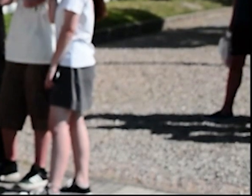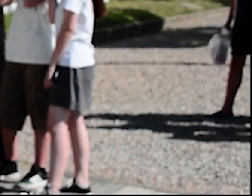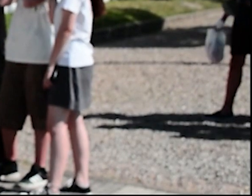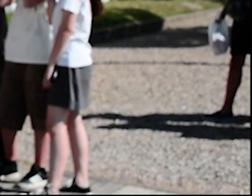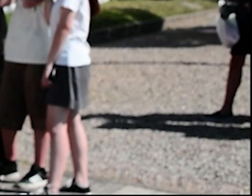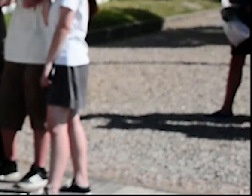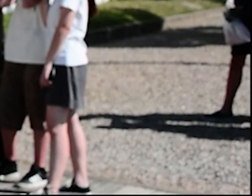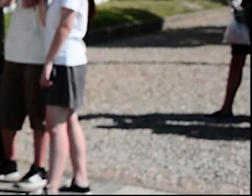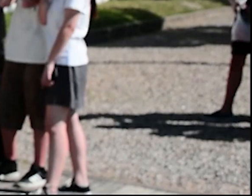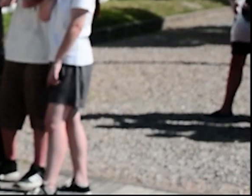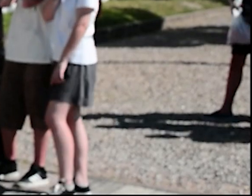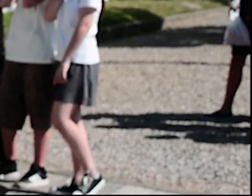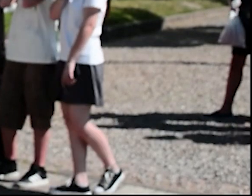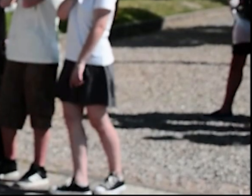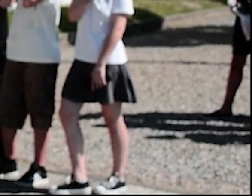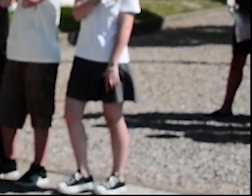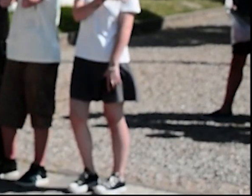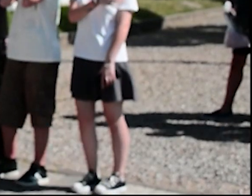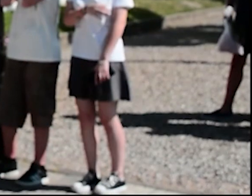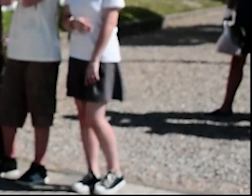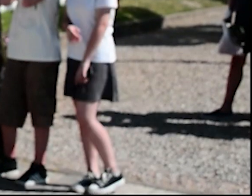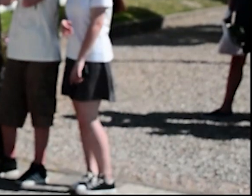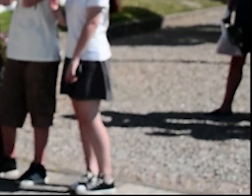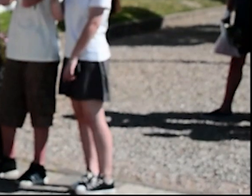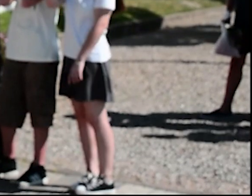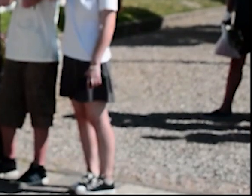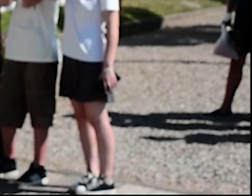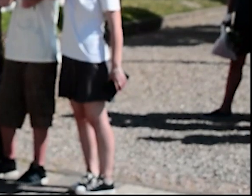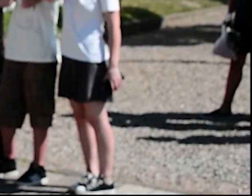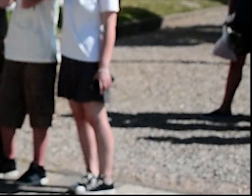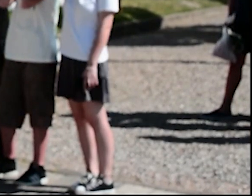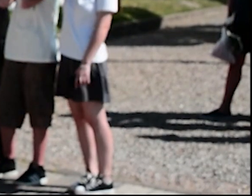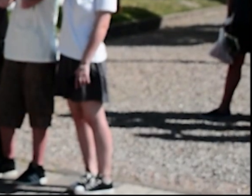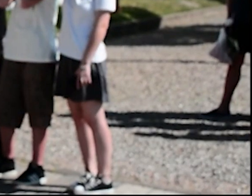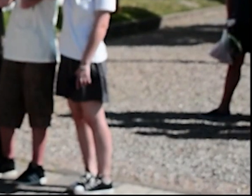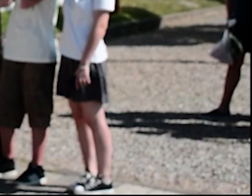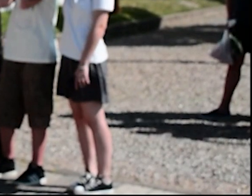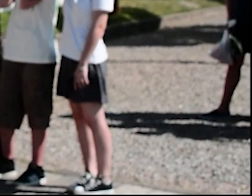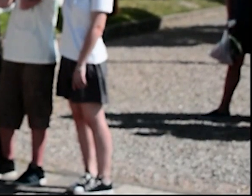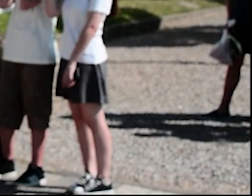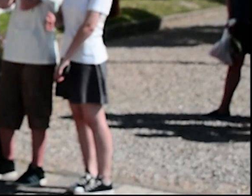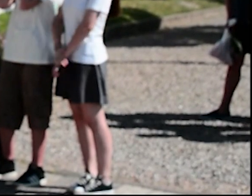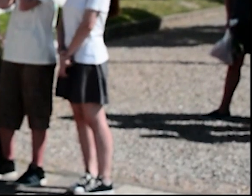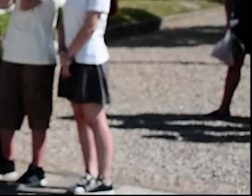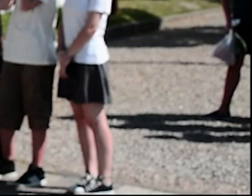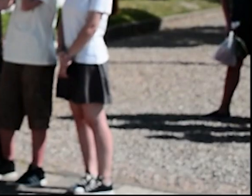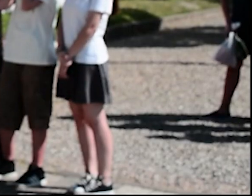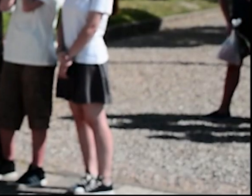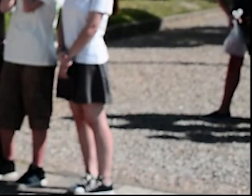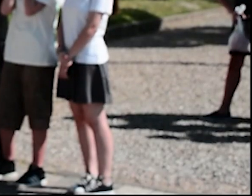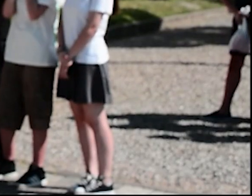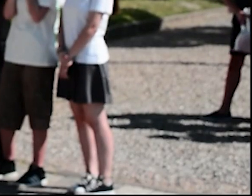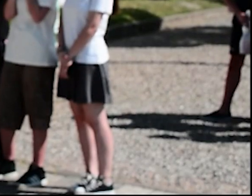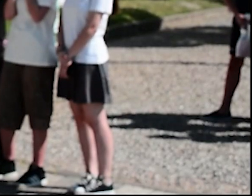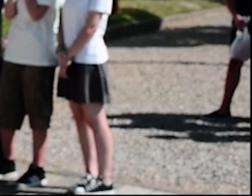burial spaces and 180 tombs, and the second half contains 40 tombs. The central